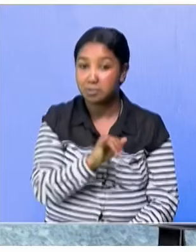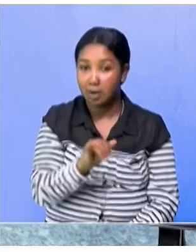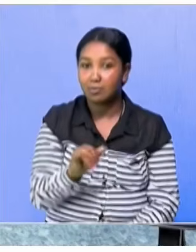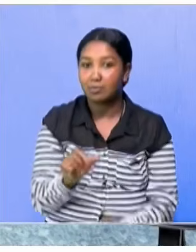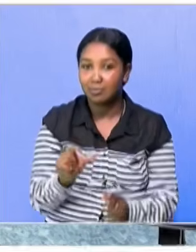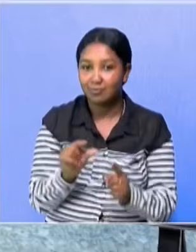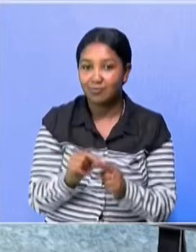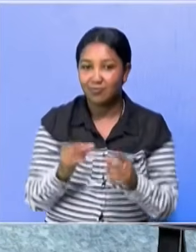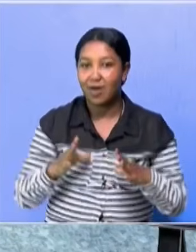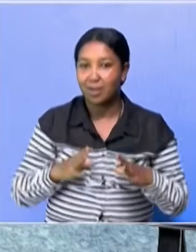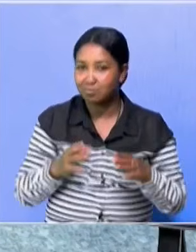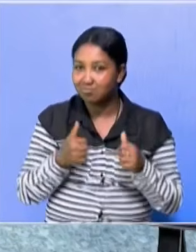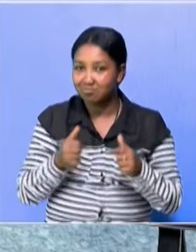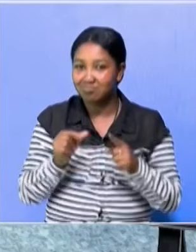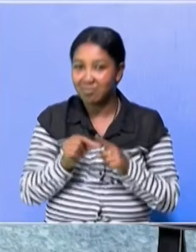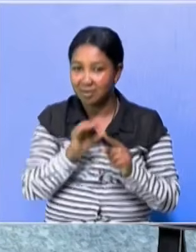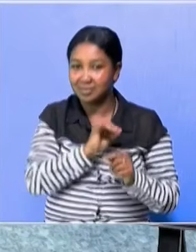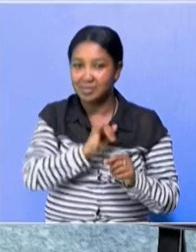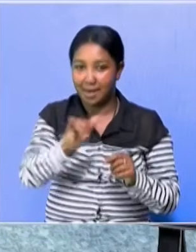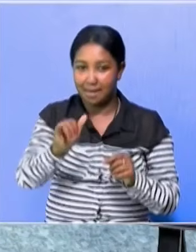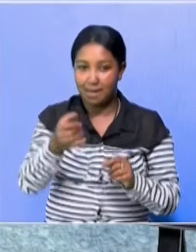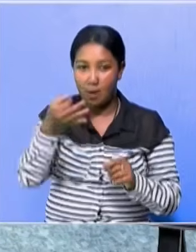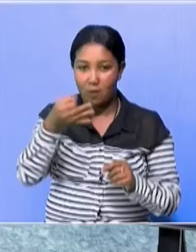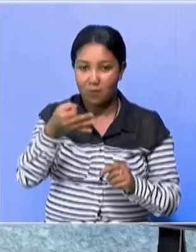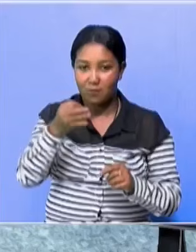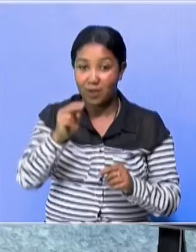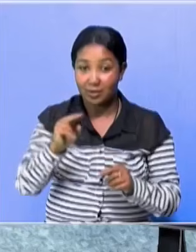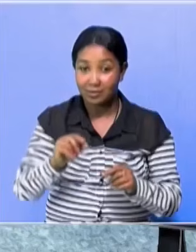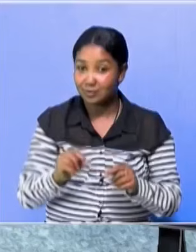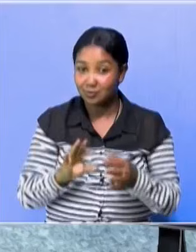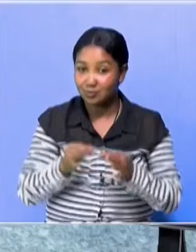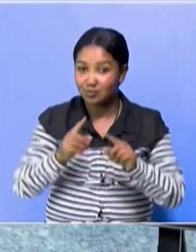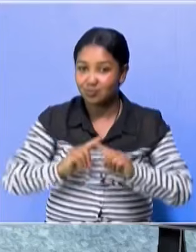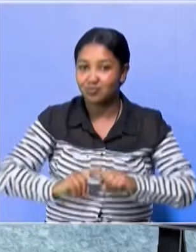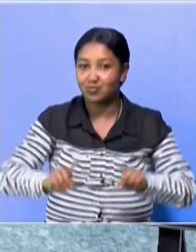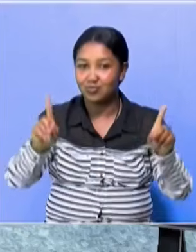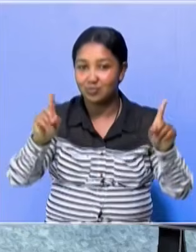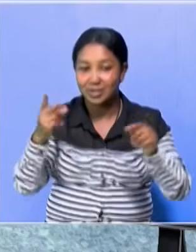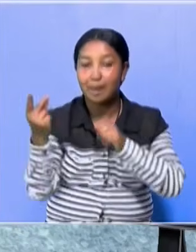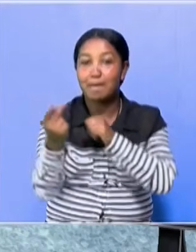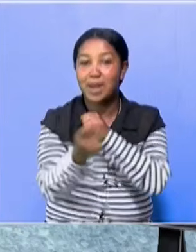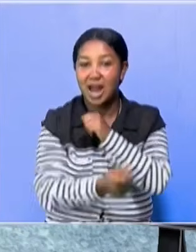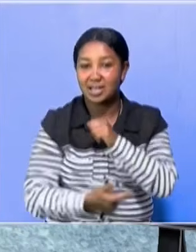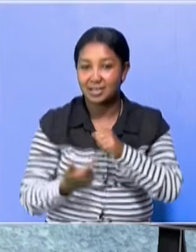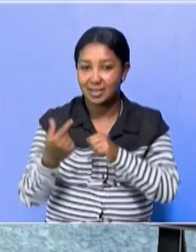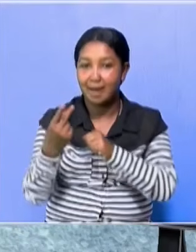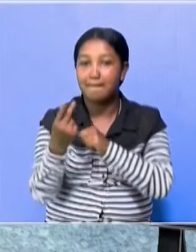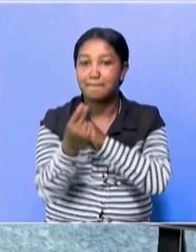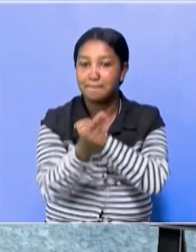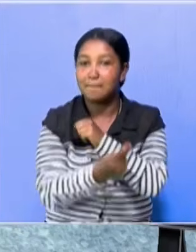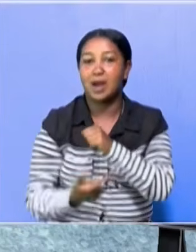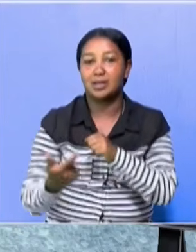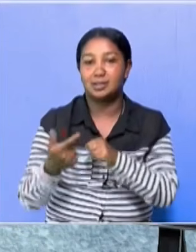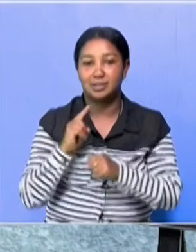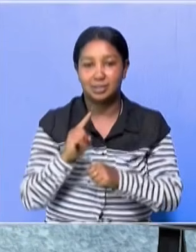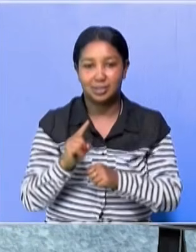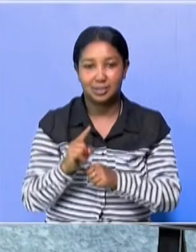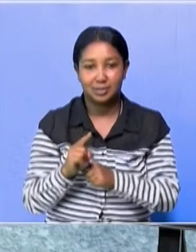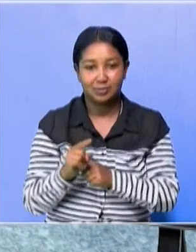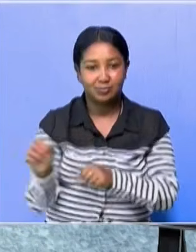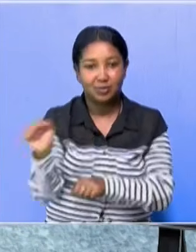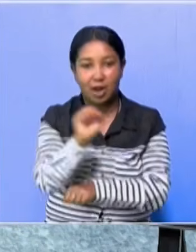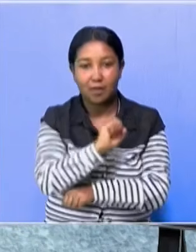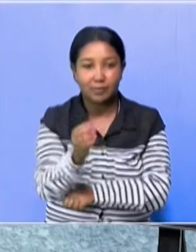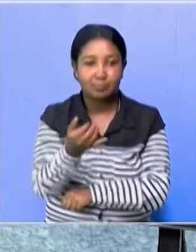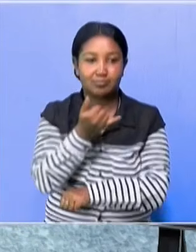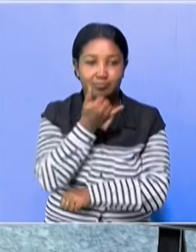the word that is. How you fine? Seem like that. But fine is this penalty, punishing someone who's driving a